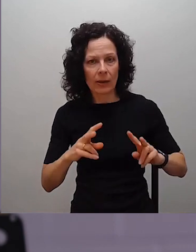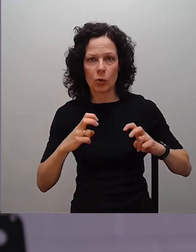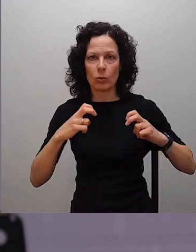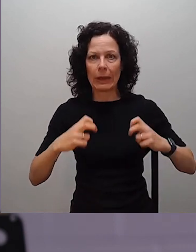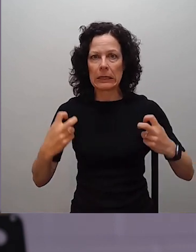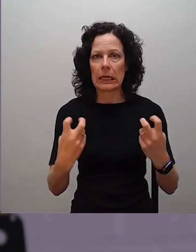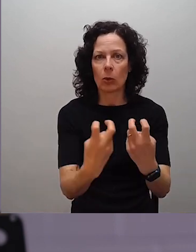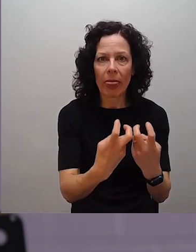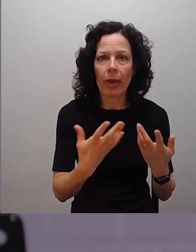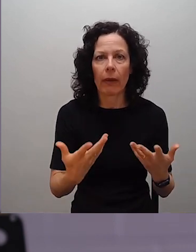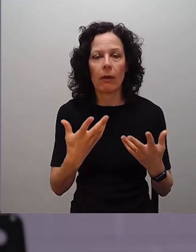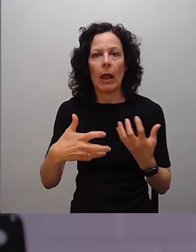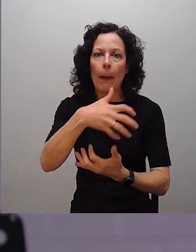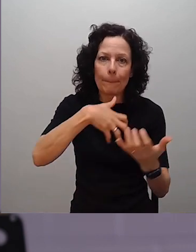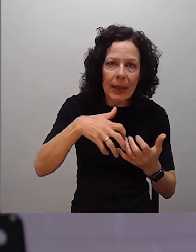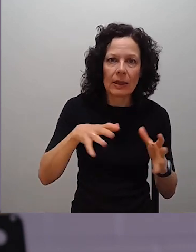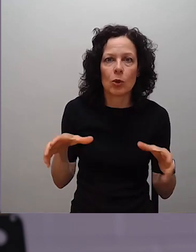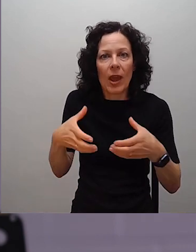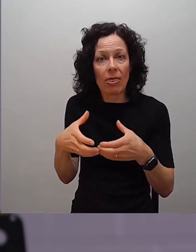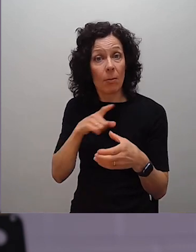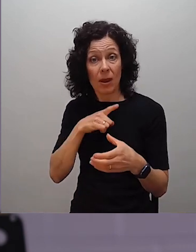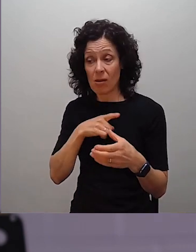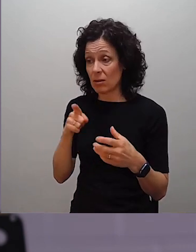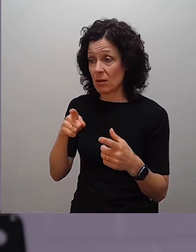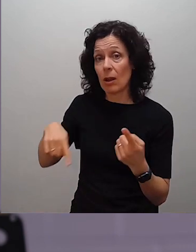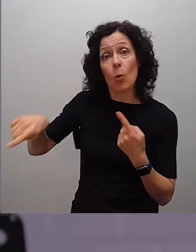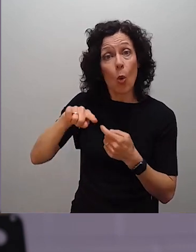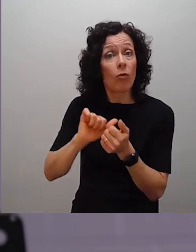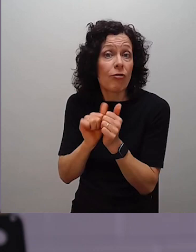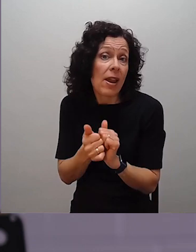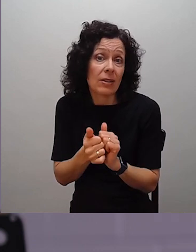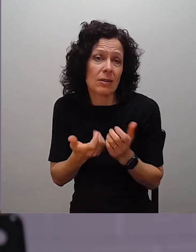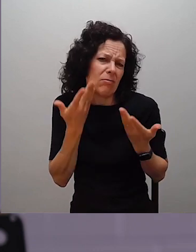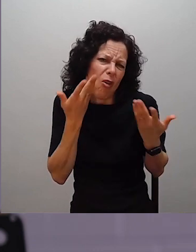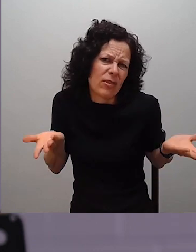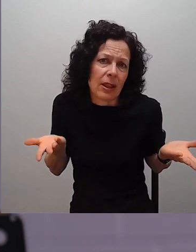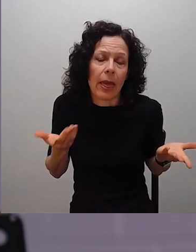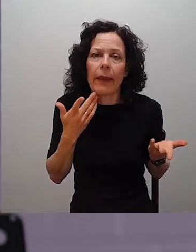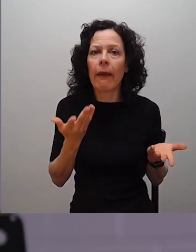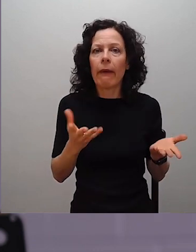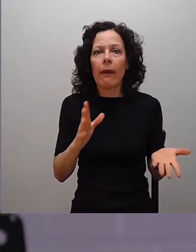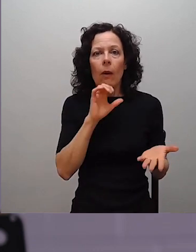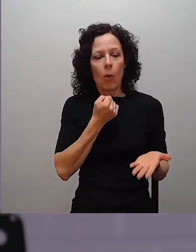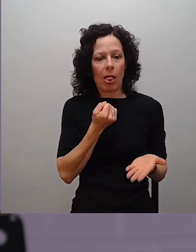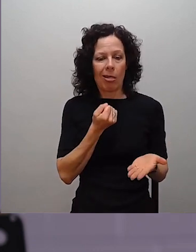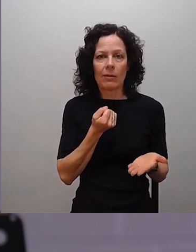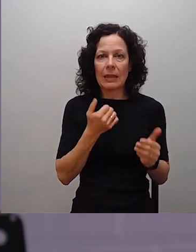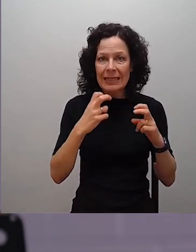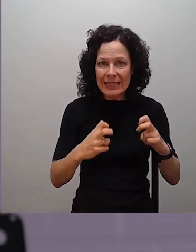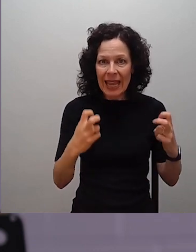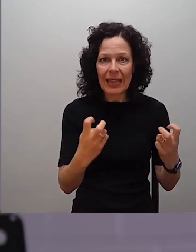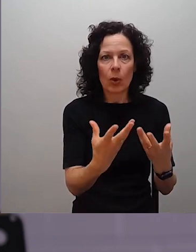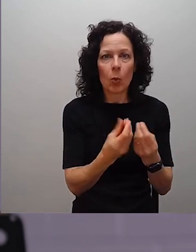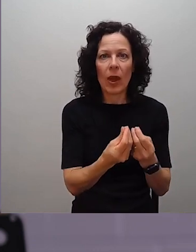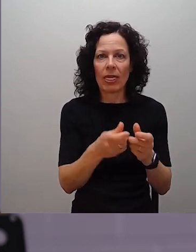sit together. We all had to like congregate together, because we've all been friends. Like you're obviously going to sit and like be